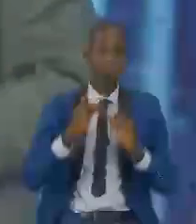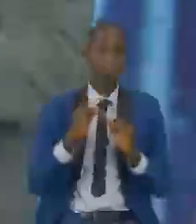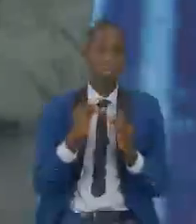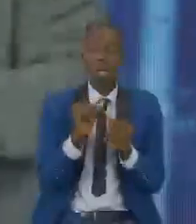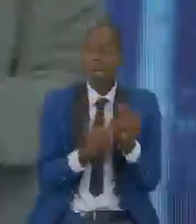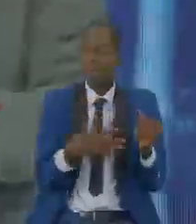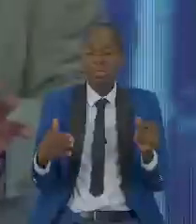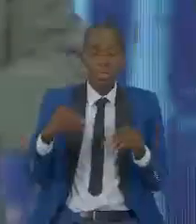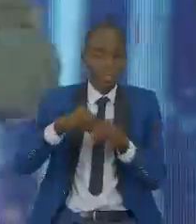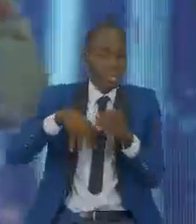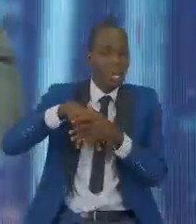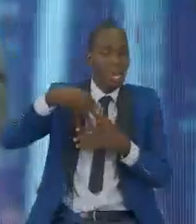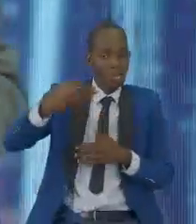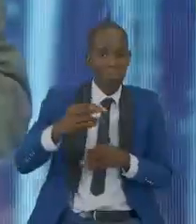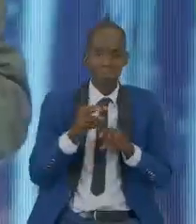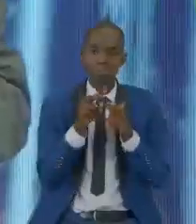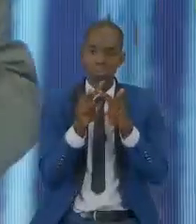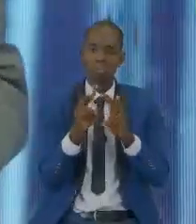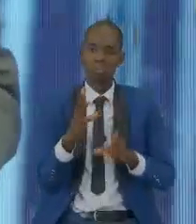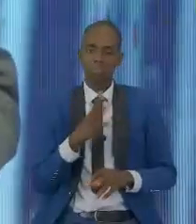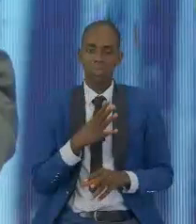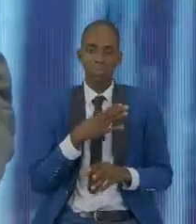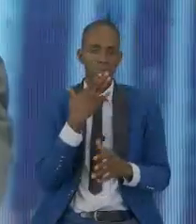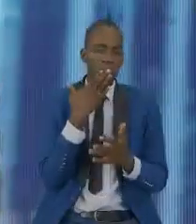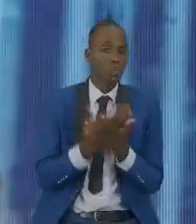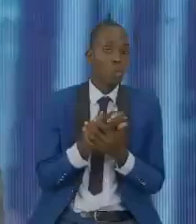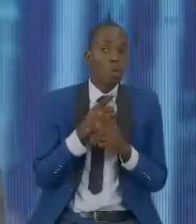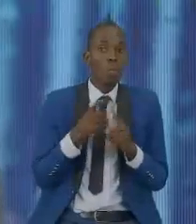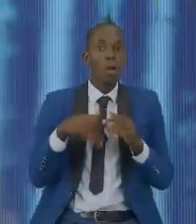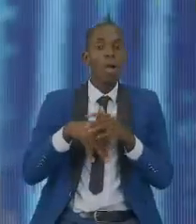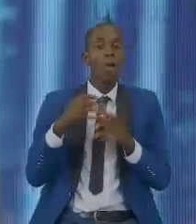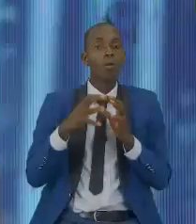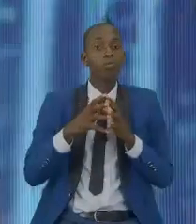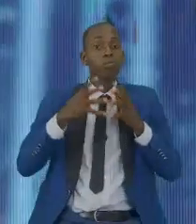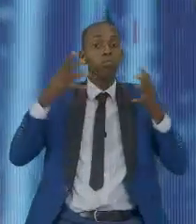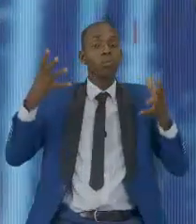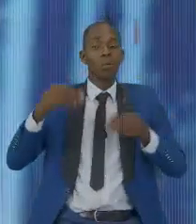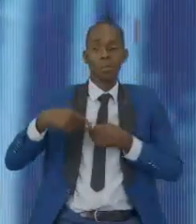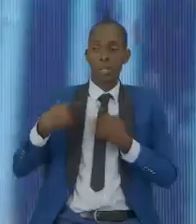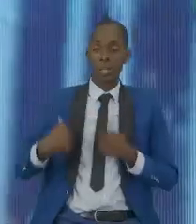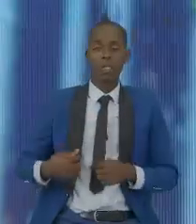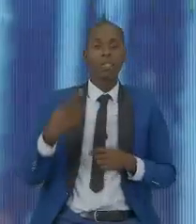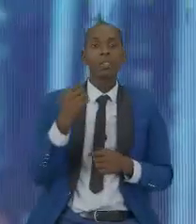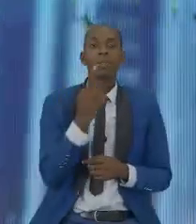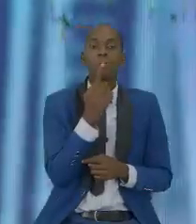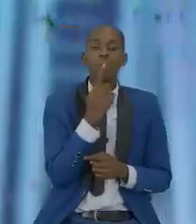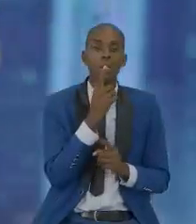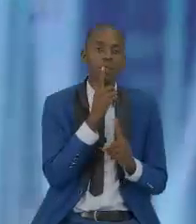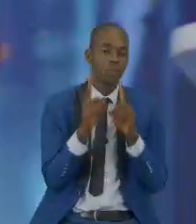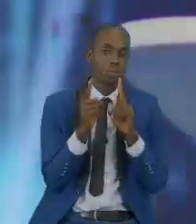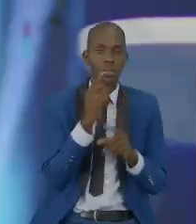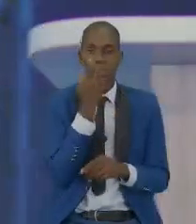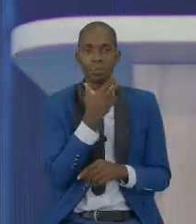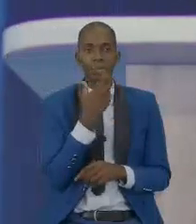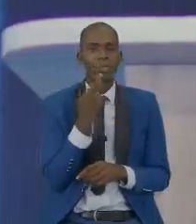Everything on the outside looks very well, but out of the abundance of the heart, the mouth speaketh. You see